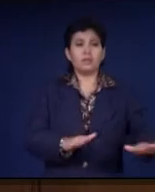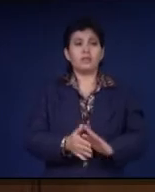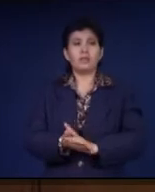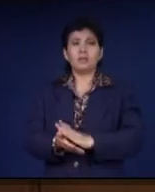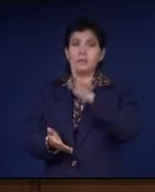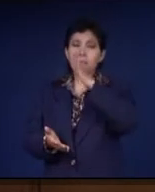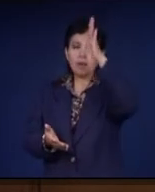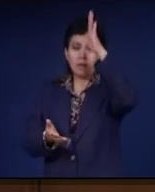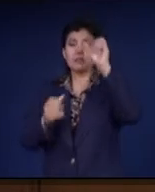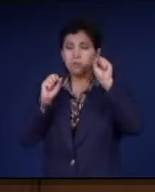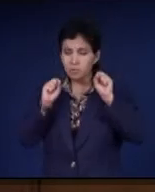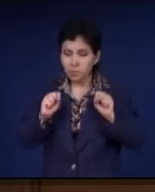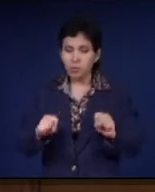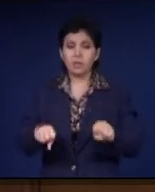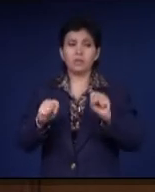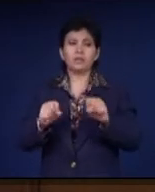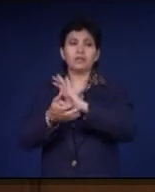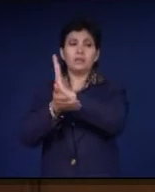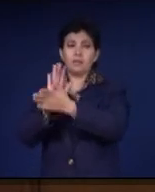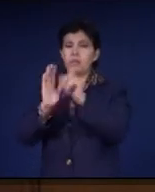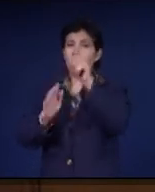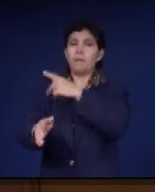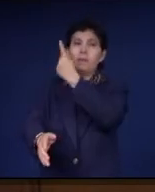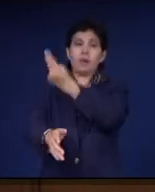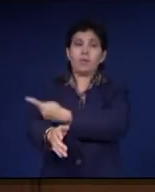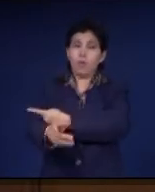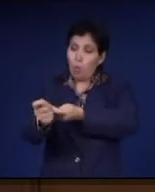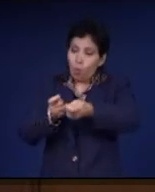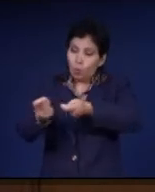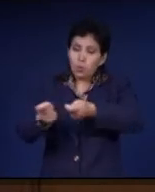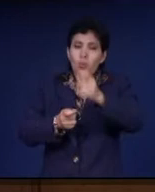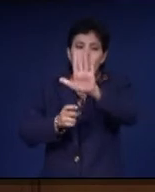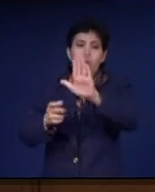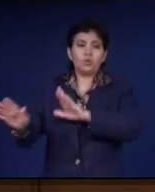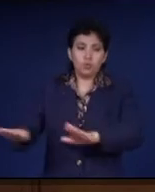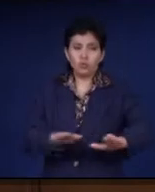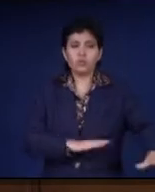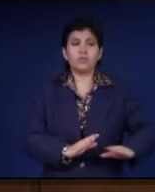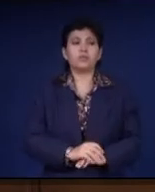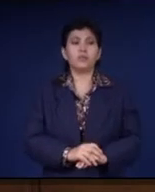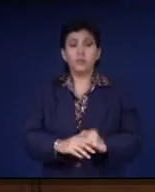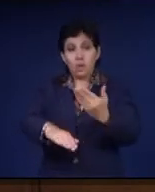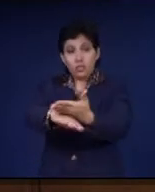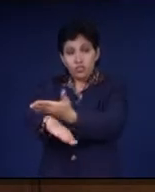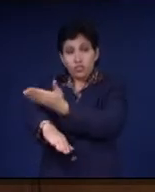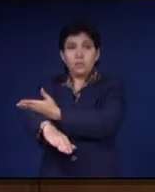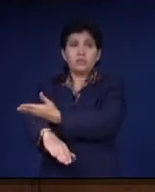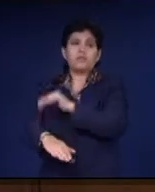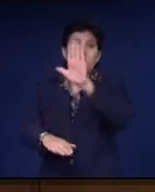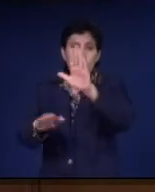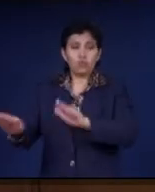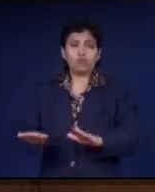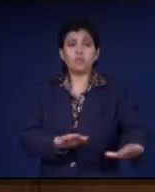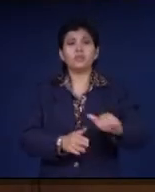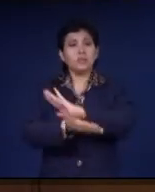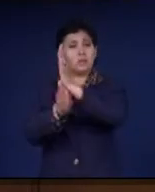you can exert your need for power by controlling your children or punishing them. The need for power, this